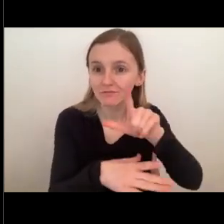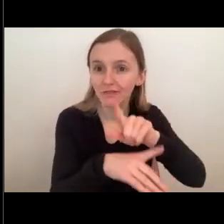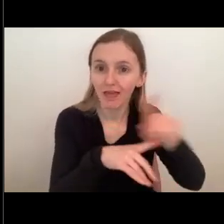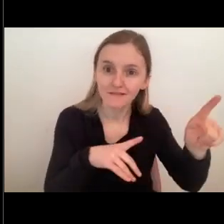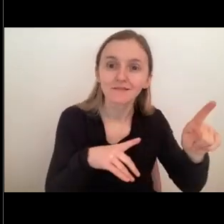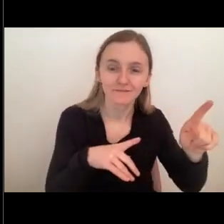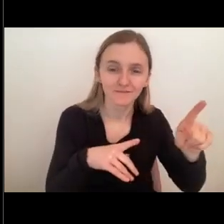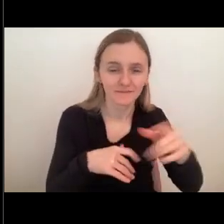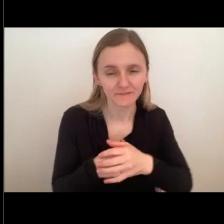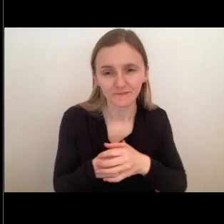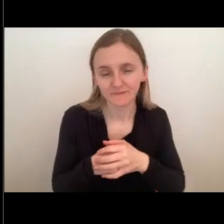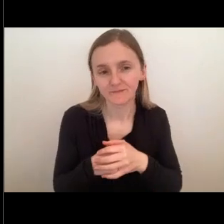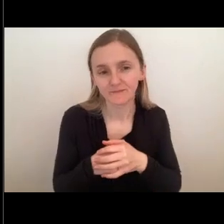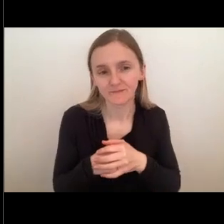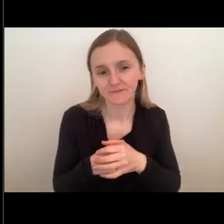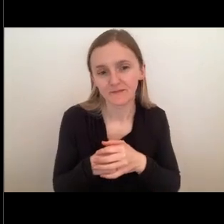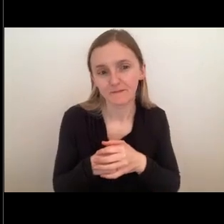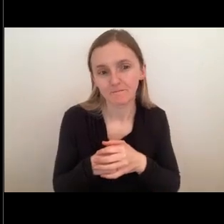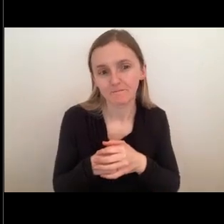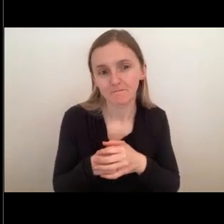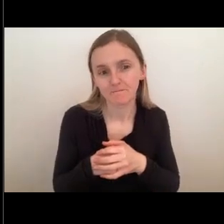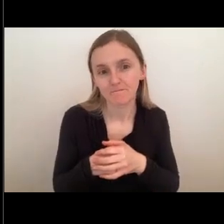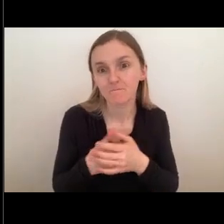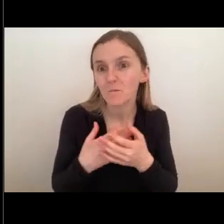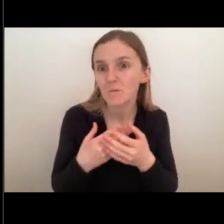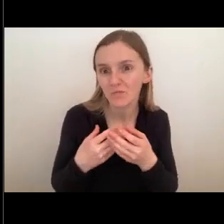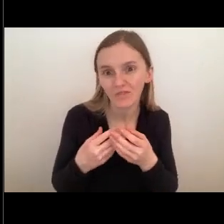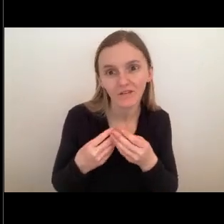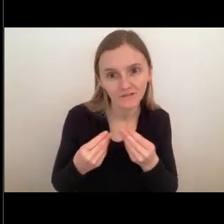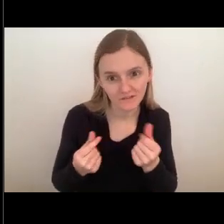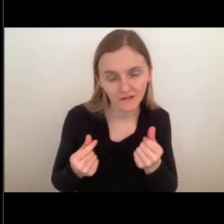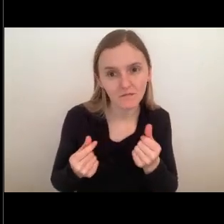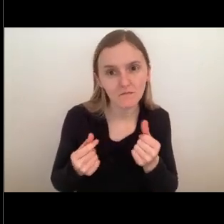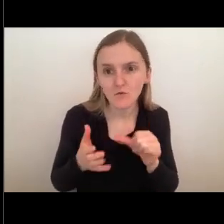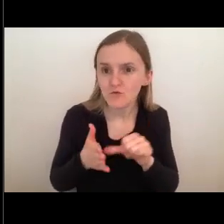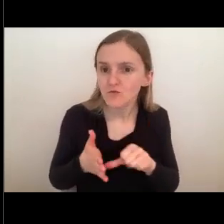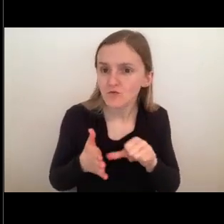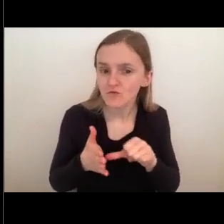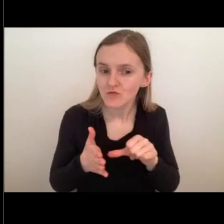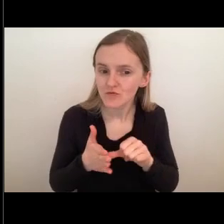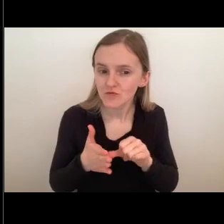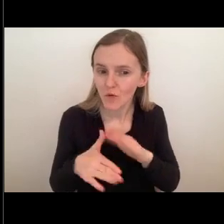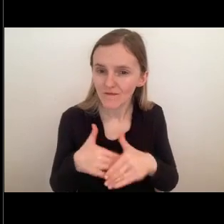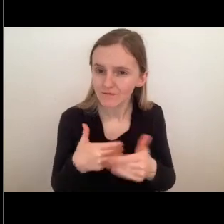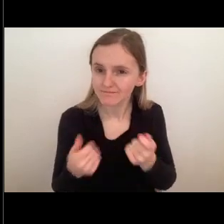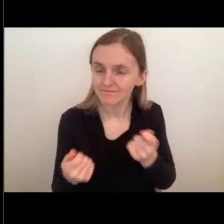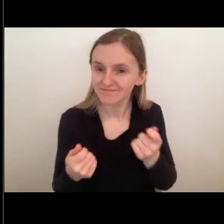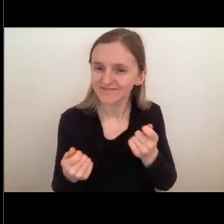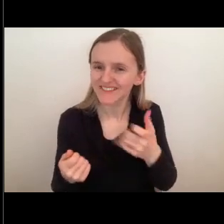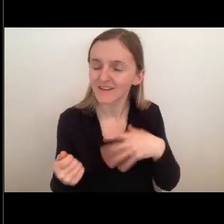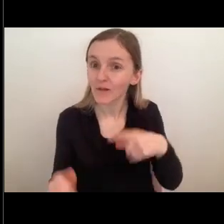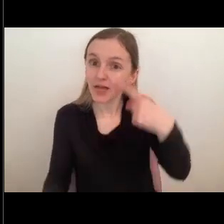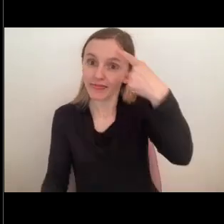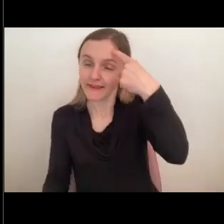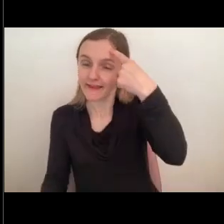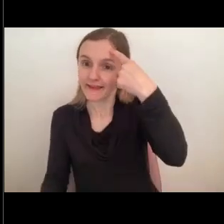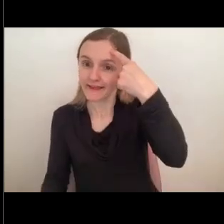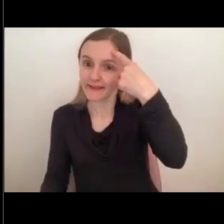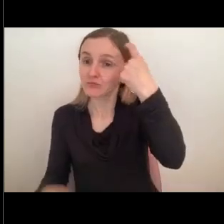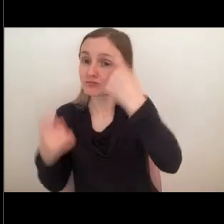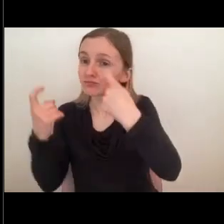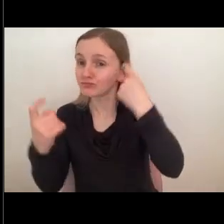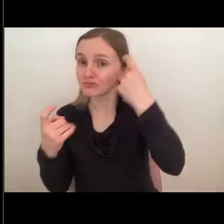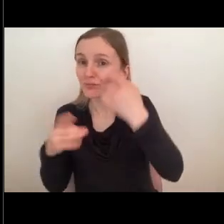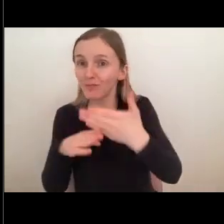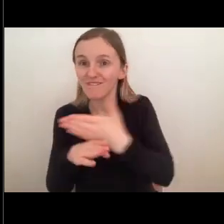see for some of our young people the challenges around that impulse control, having that thought and responding to it.